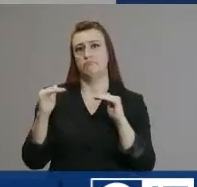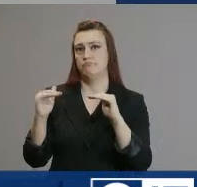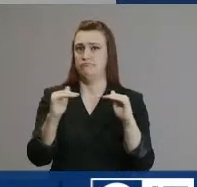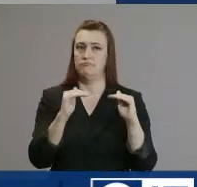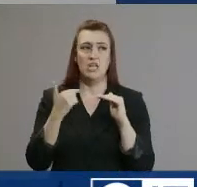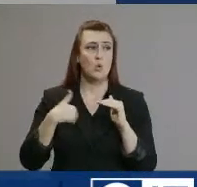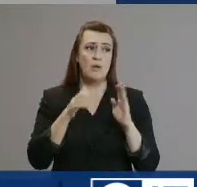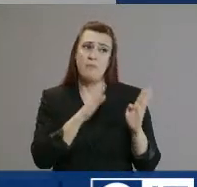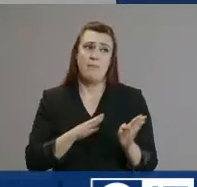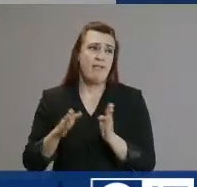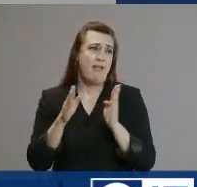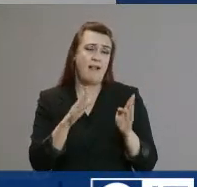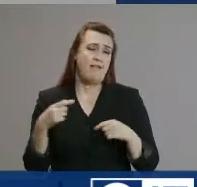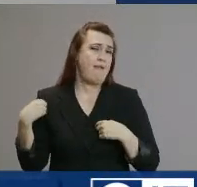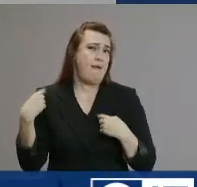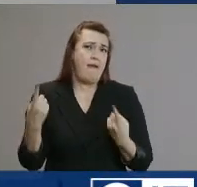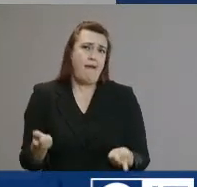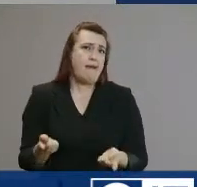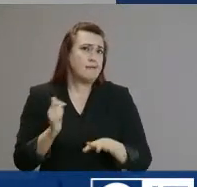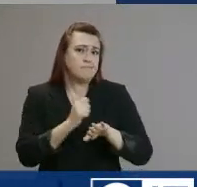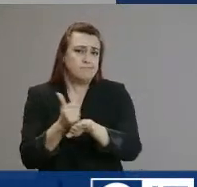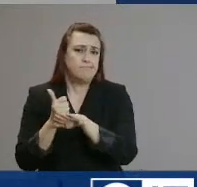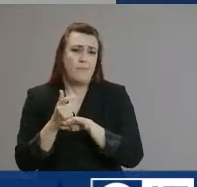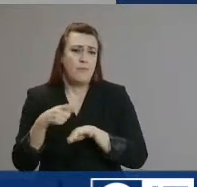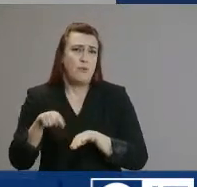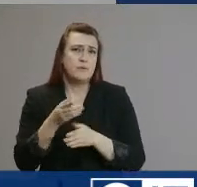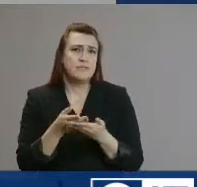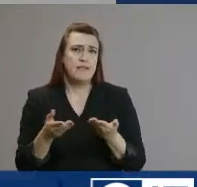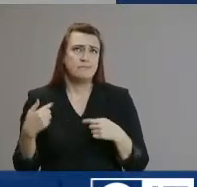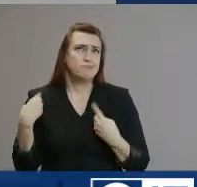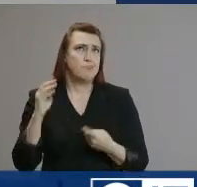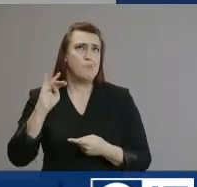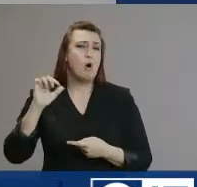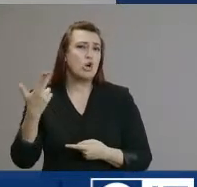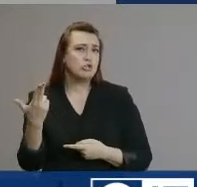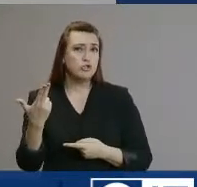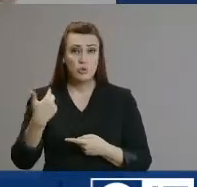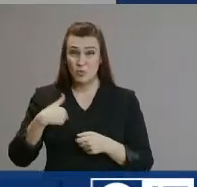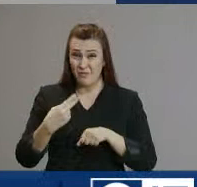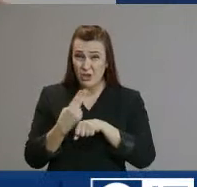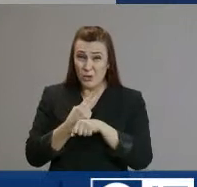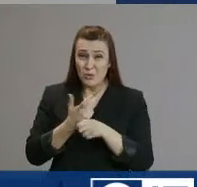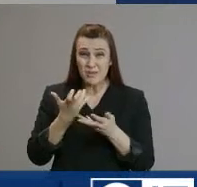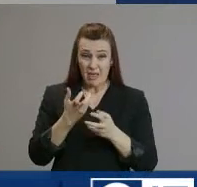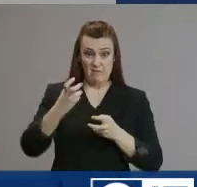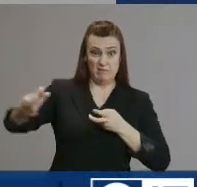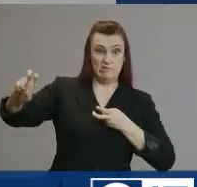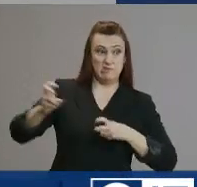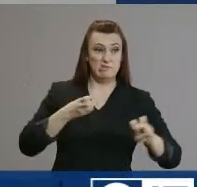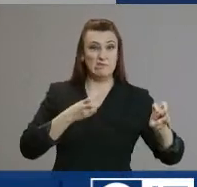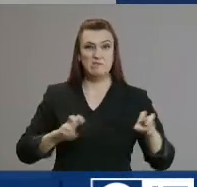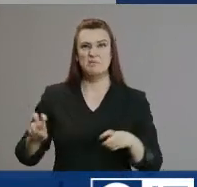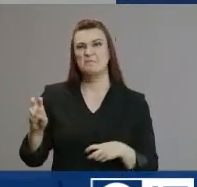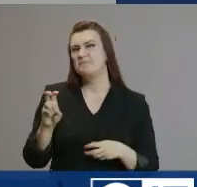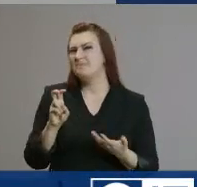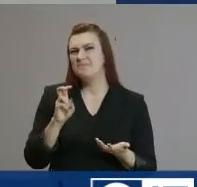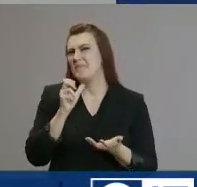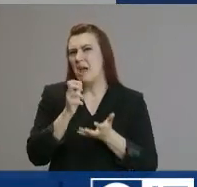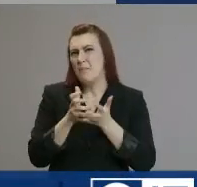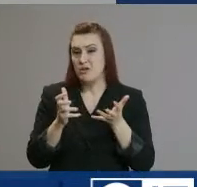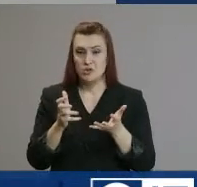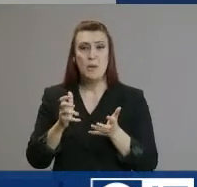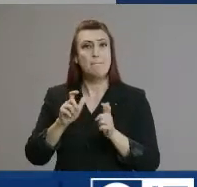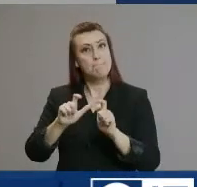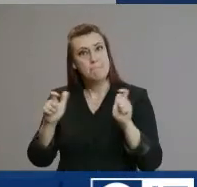since March. I don't know that we've had to use it all that often. The most dramatic example is in Navajo Nation, but